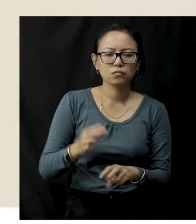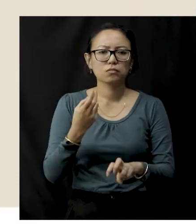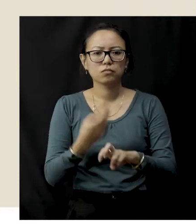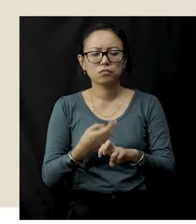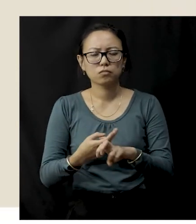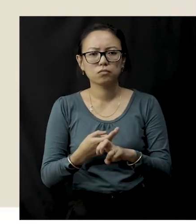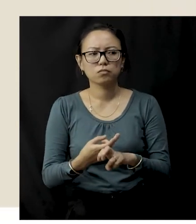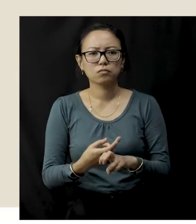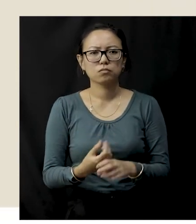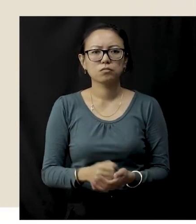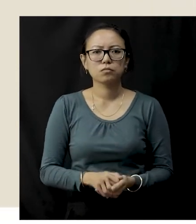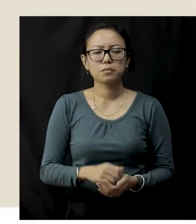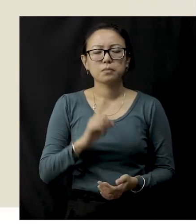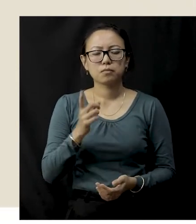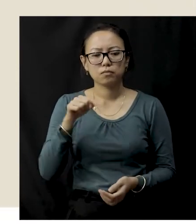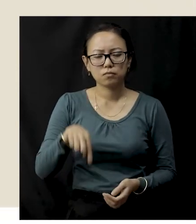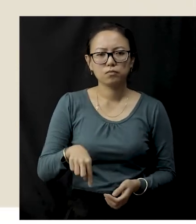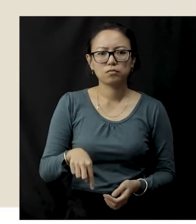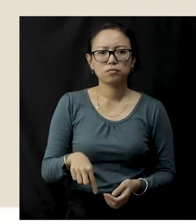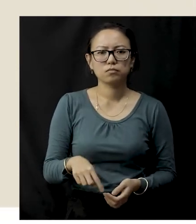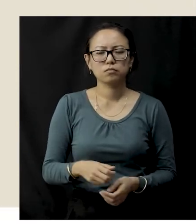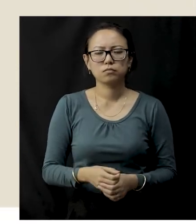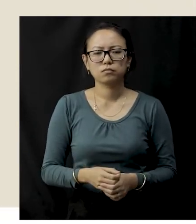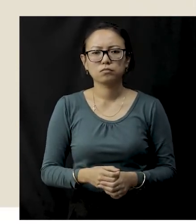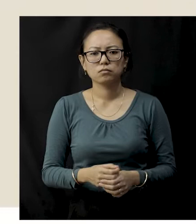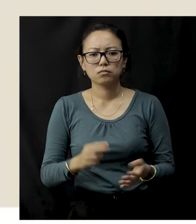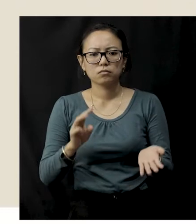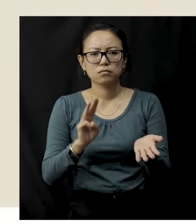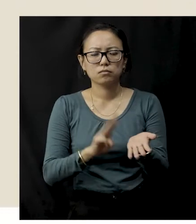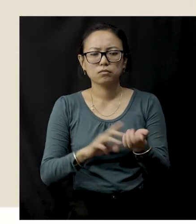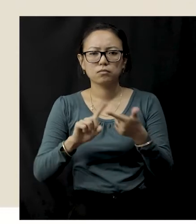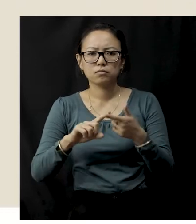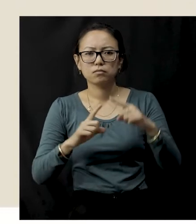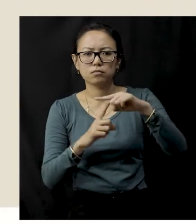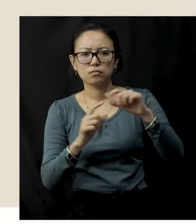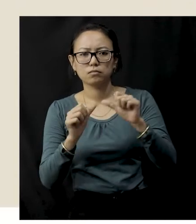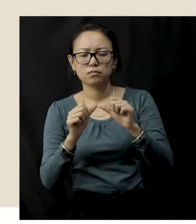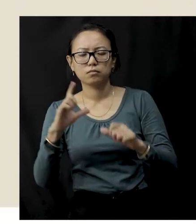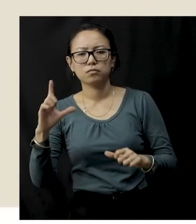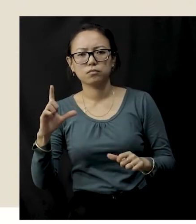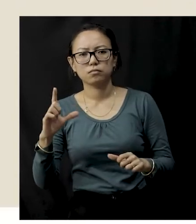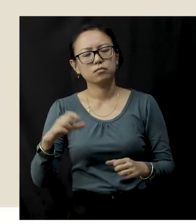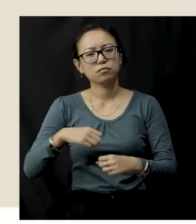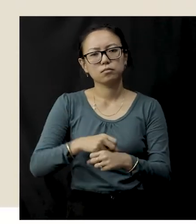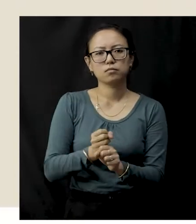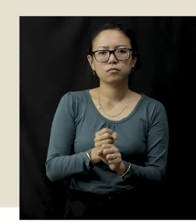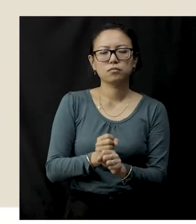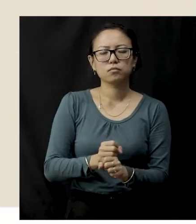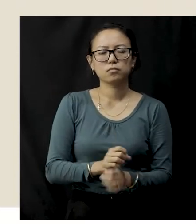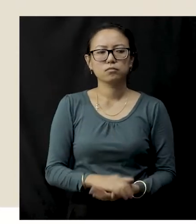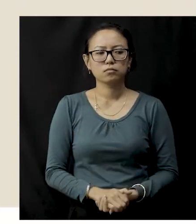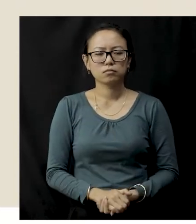different metals or also supported with rubber, which I'm going to tell you in the later part of